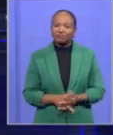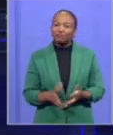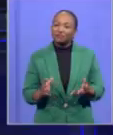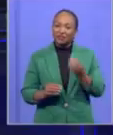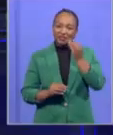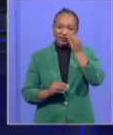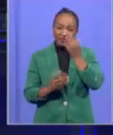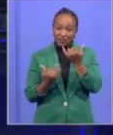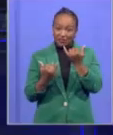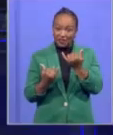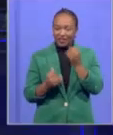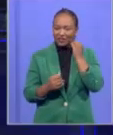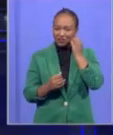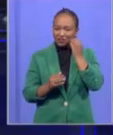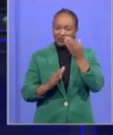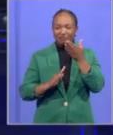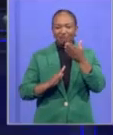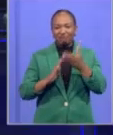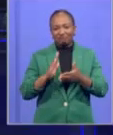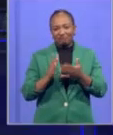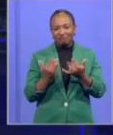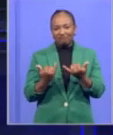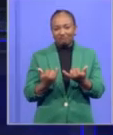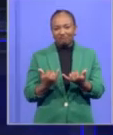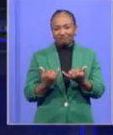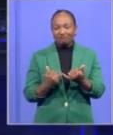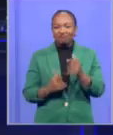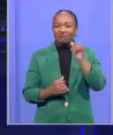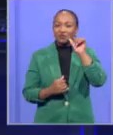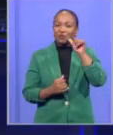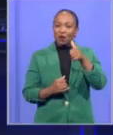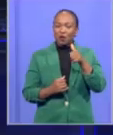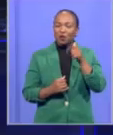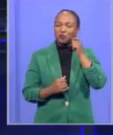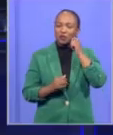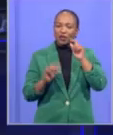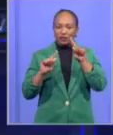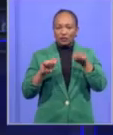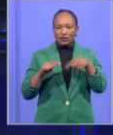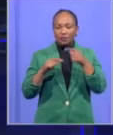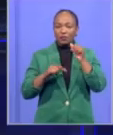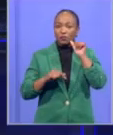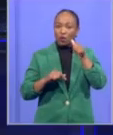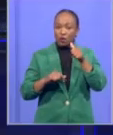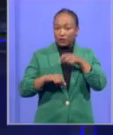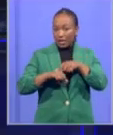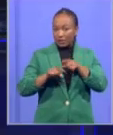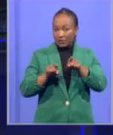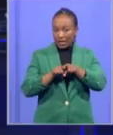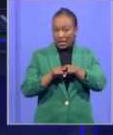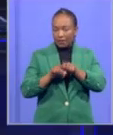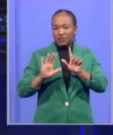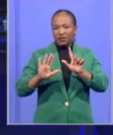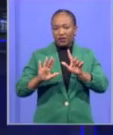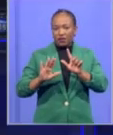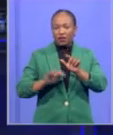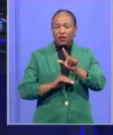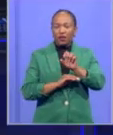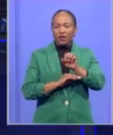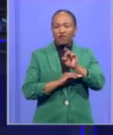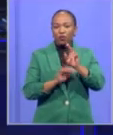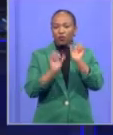Khaswene ya ditaba tsa Sesotho e fella mona kopana le moifu wa rona wa ditaba tsa Setswana hosane ka yona nako ena le fumutaung wa latela ka